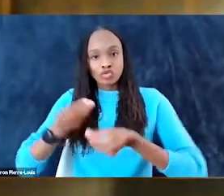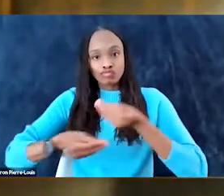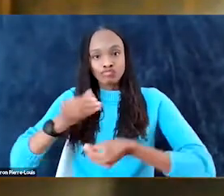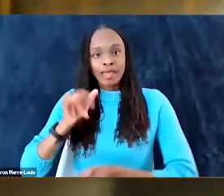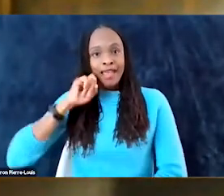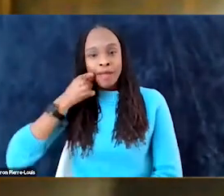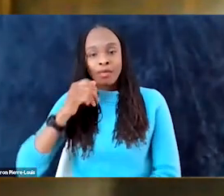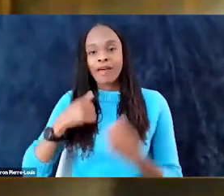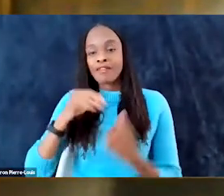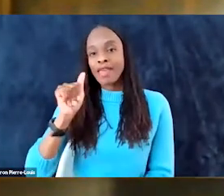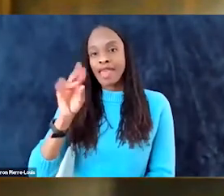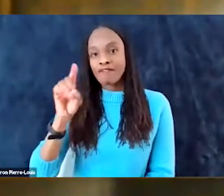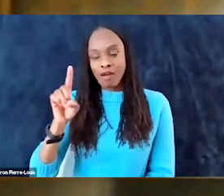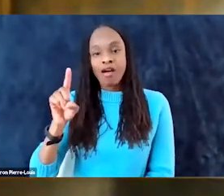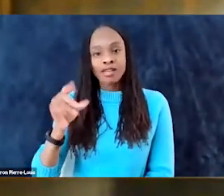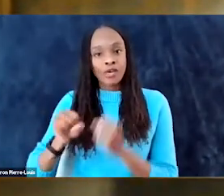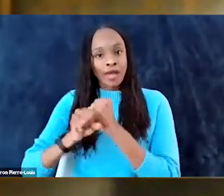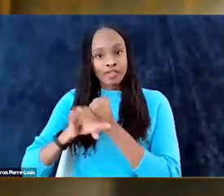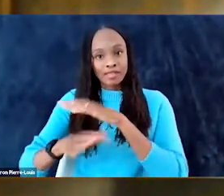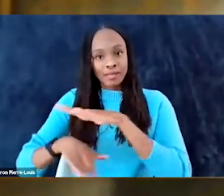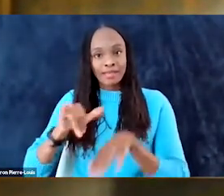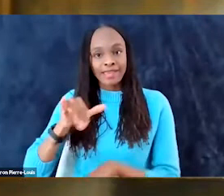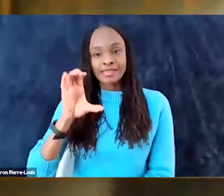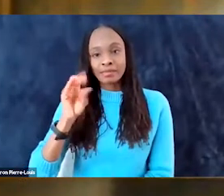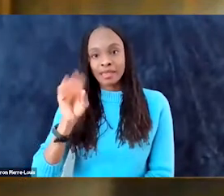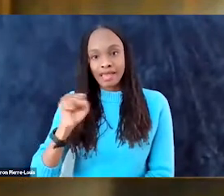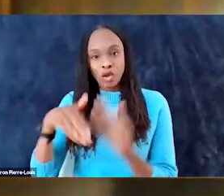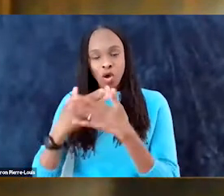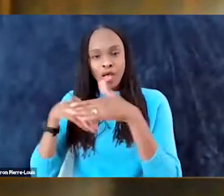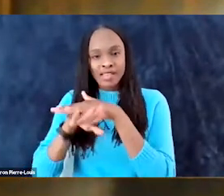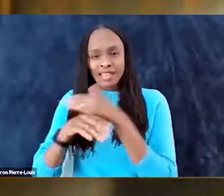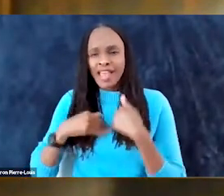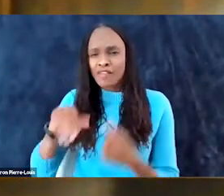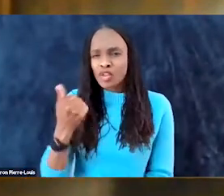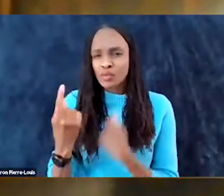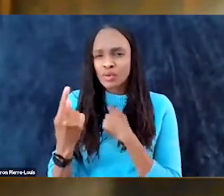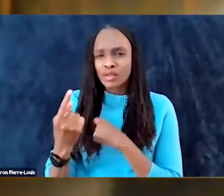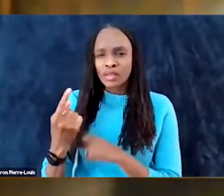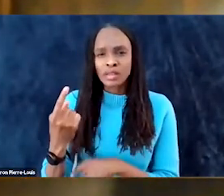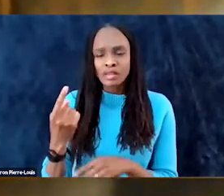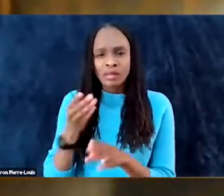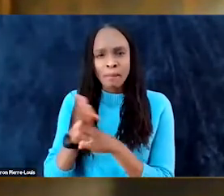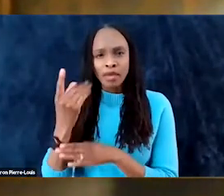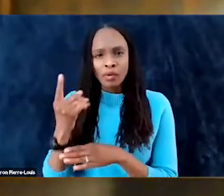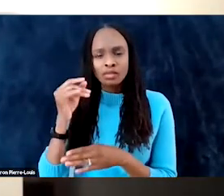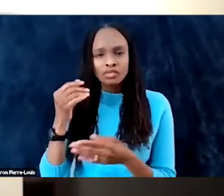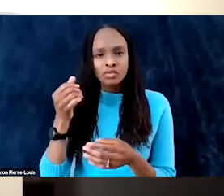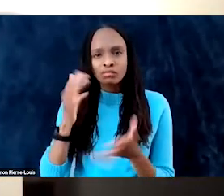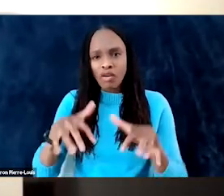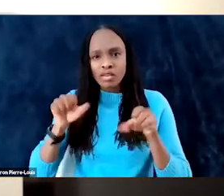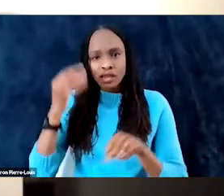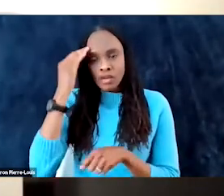is advertising based, like CBS All Access. Is there another main one, just so that the audience knows? Other